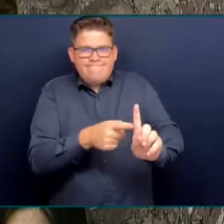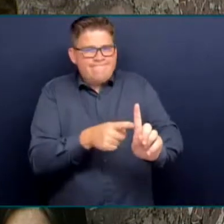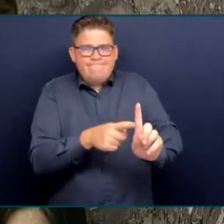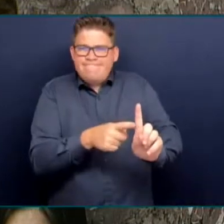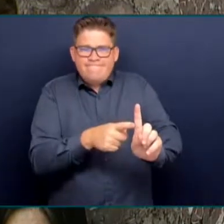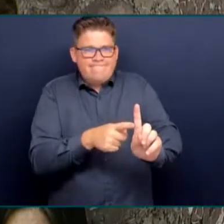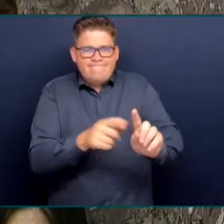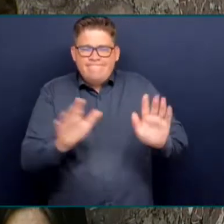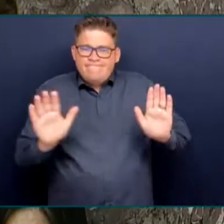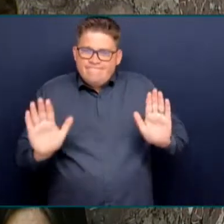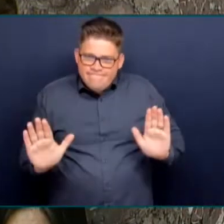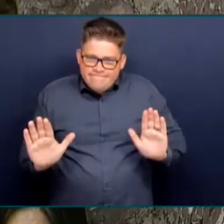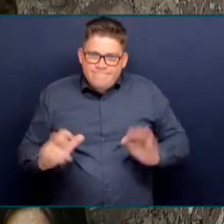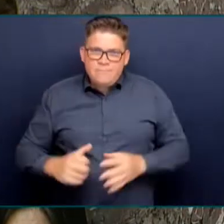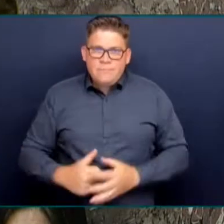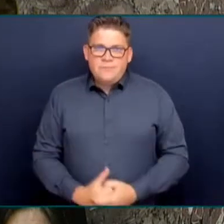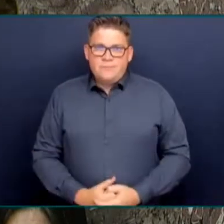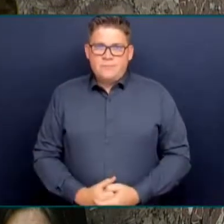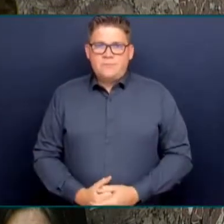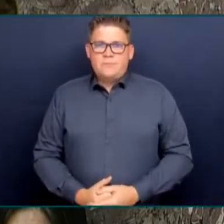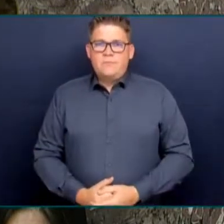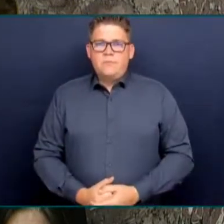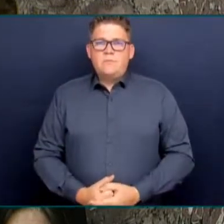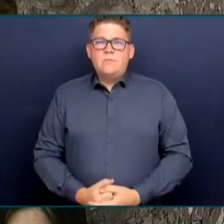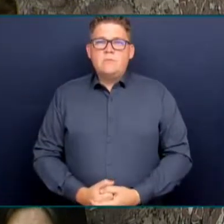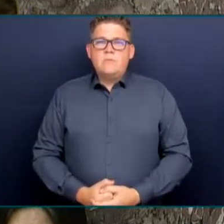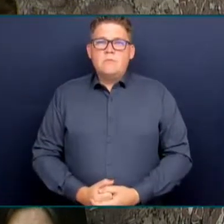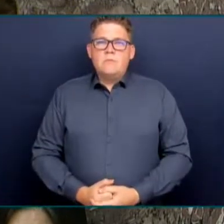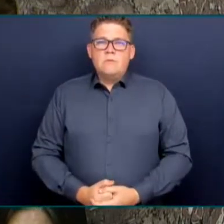referring to, was the care provided by doctors and